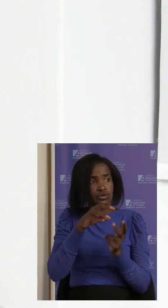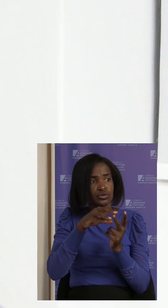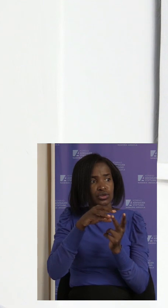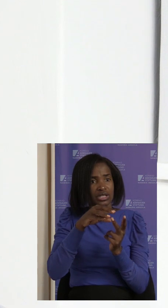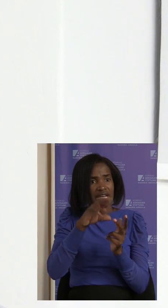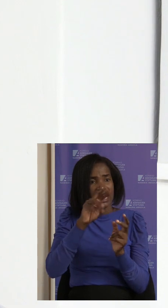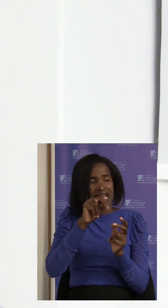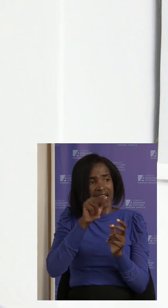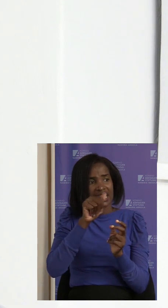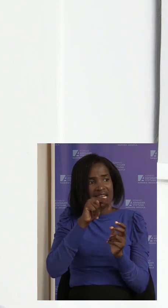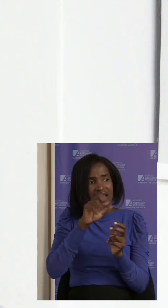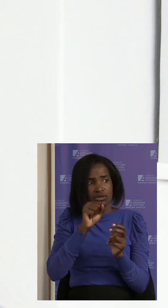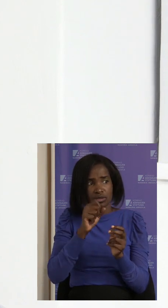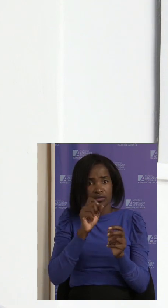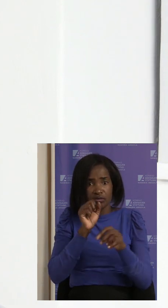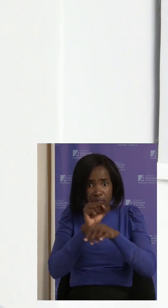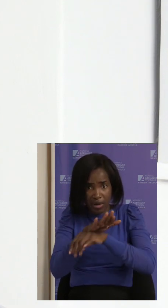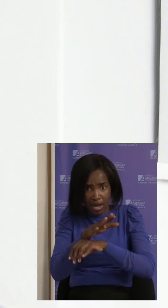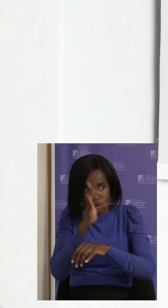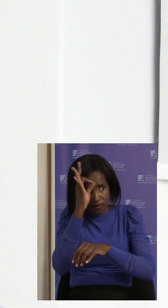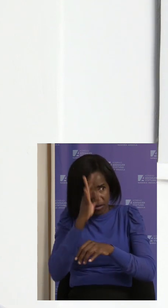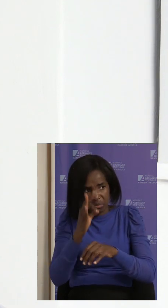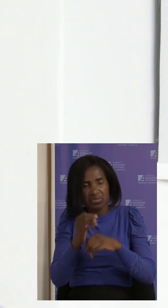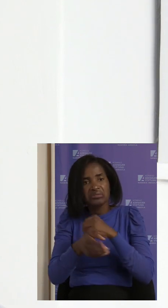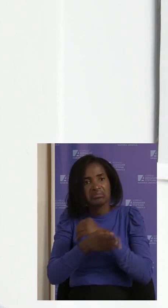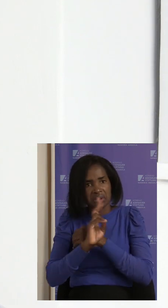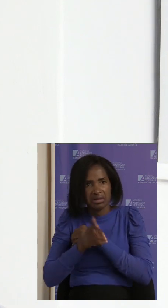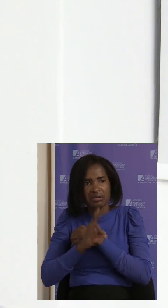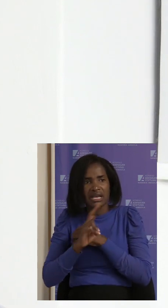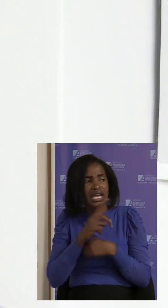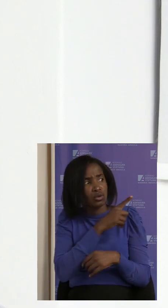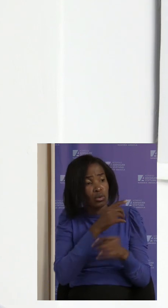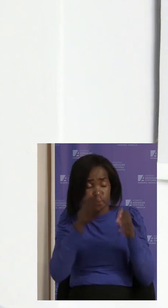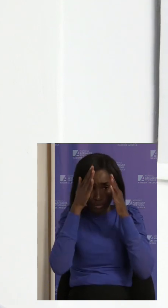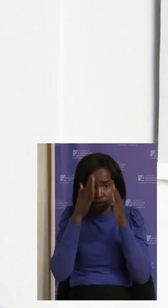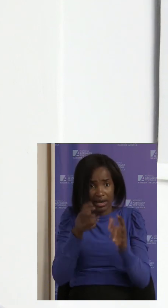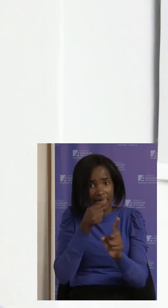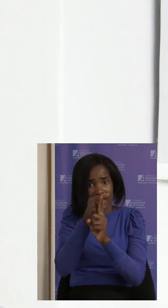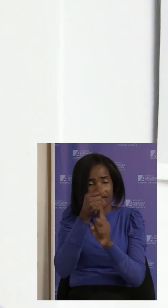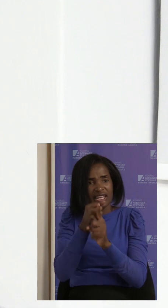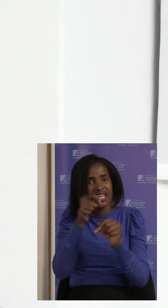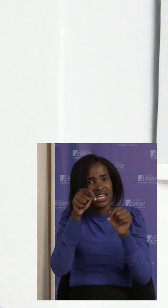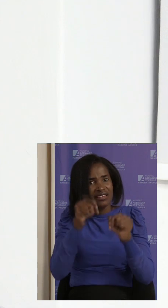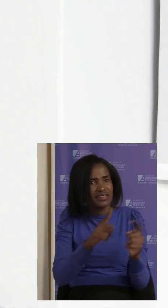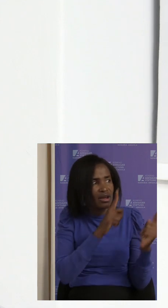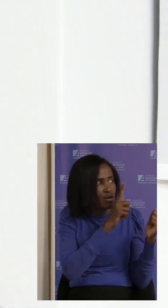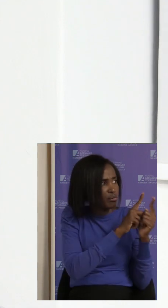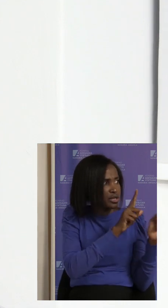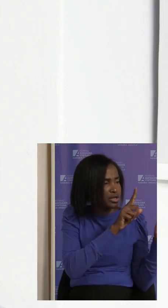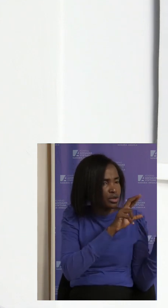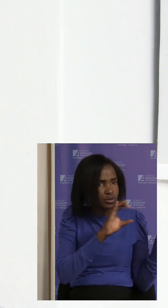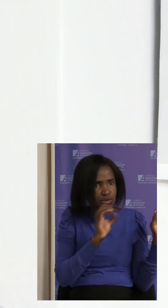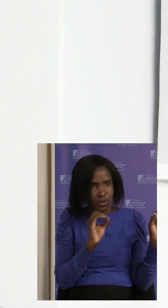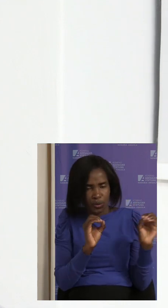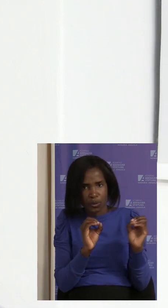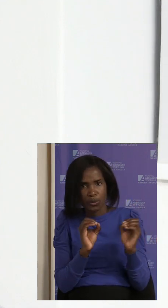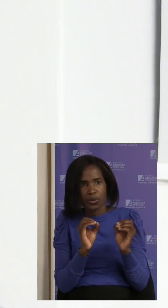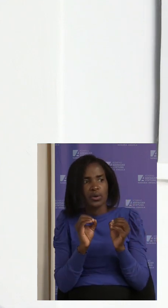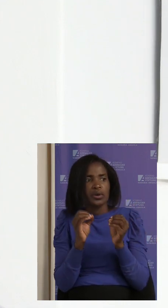interactive when it comes to advocacy work. So if you are not able to get a hold of the